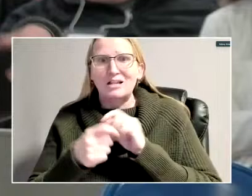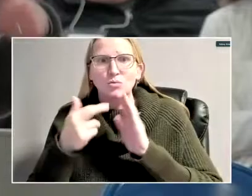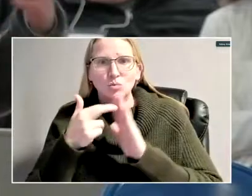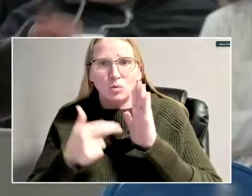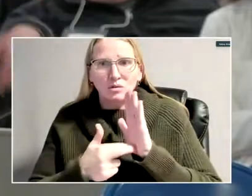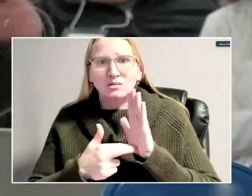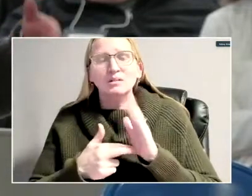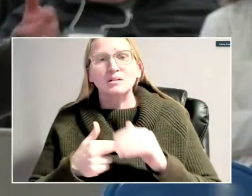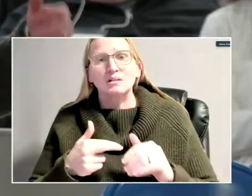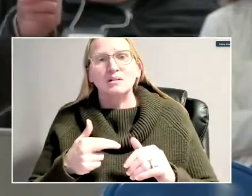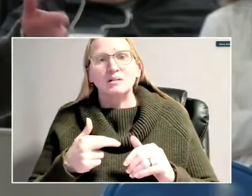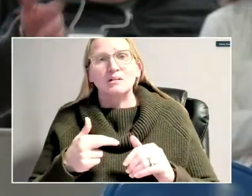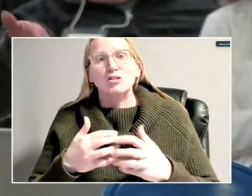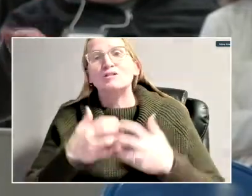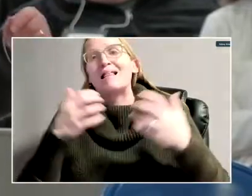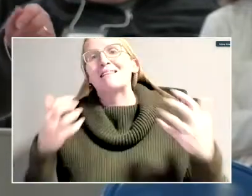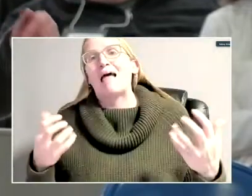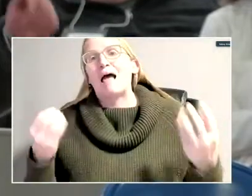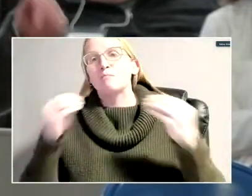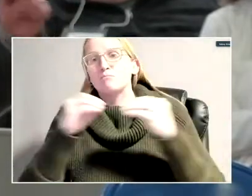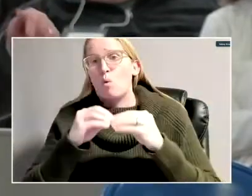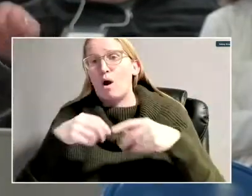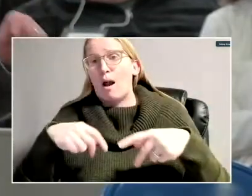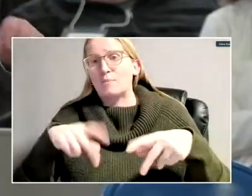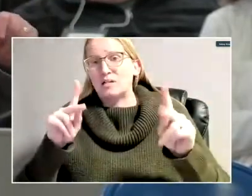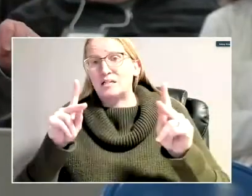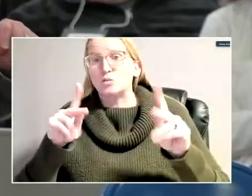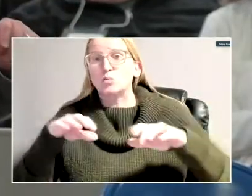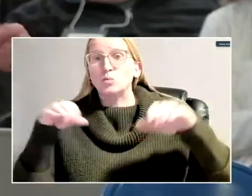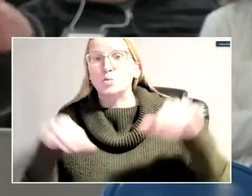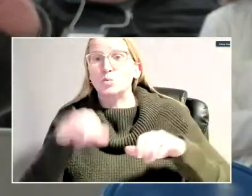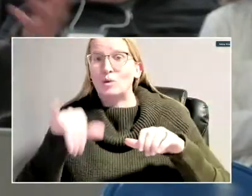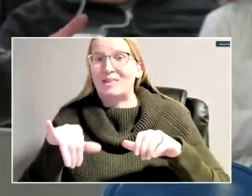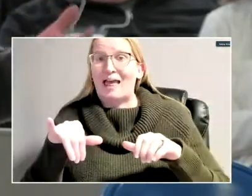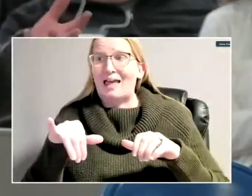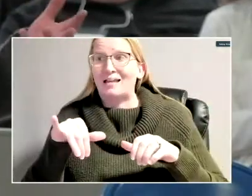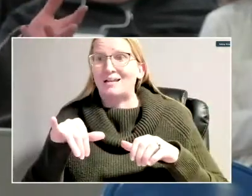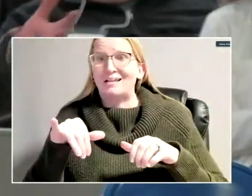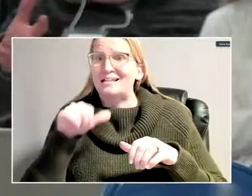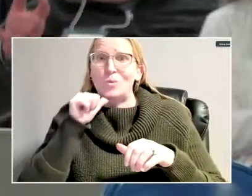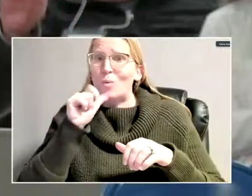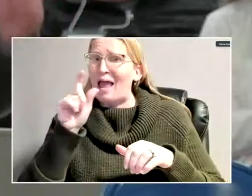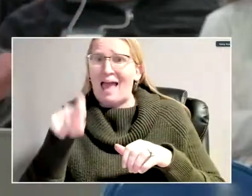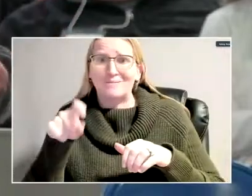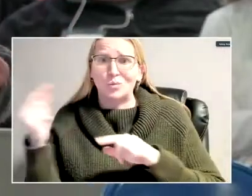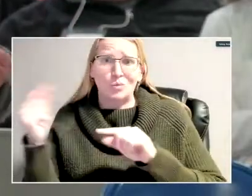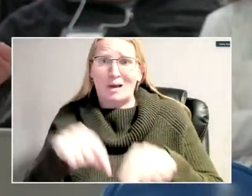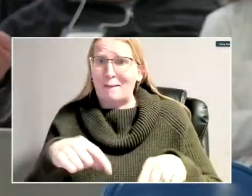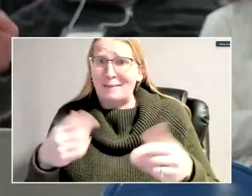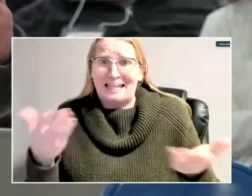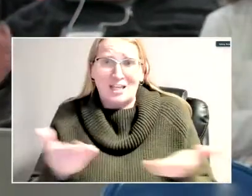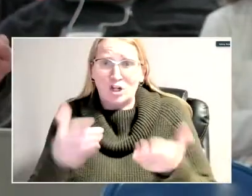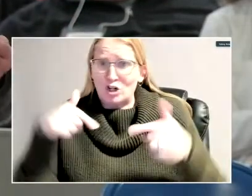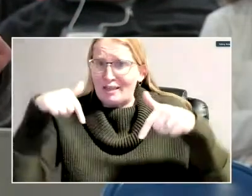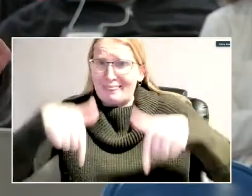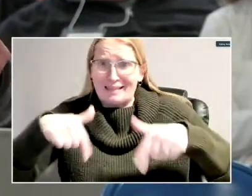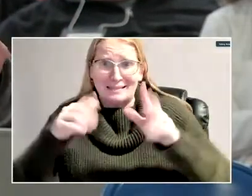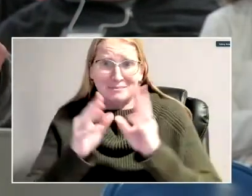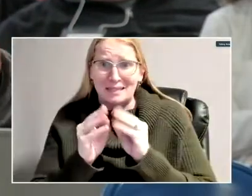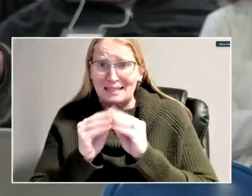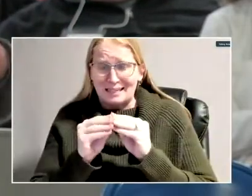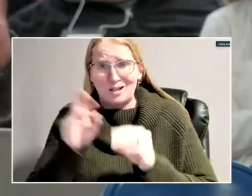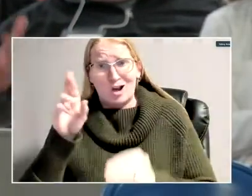lot more opportunities to do that in the town than just this meeting and I I appreciate when folks come